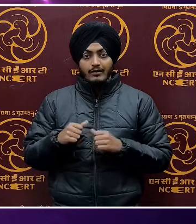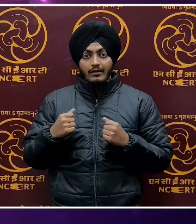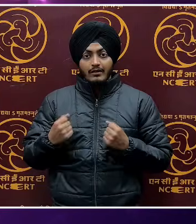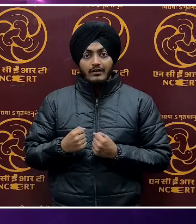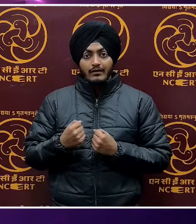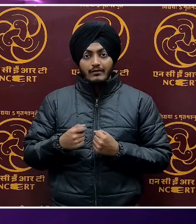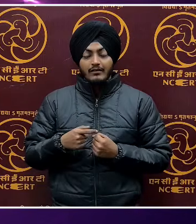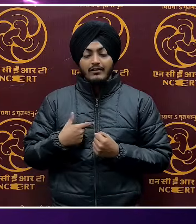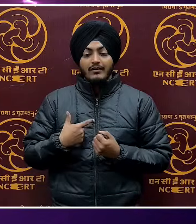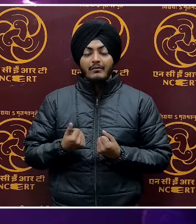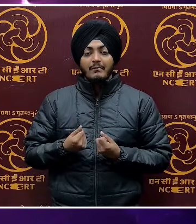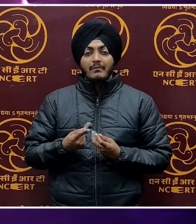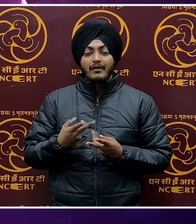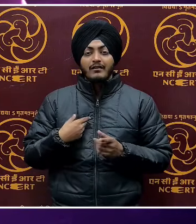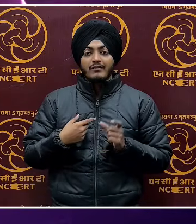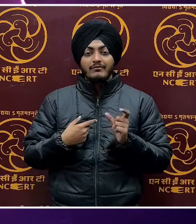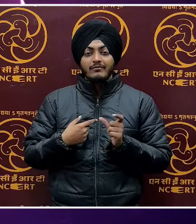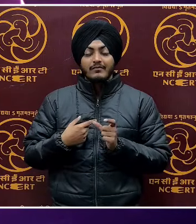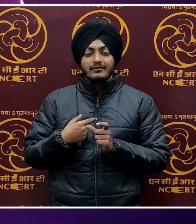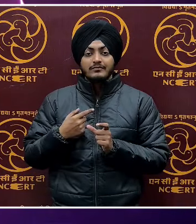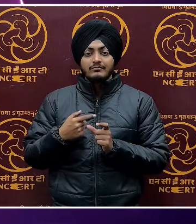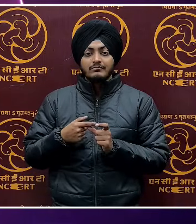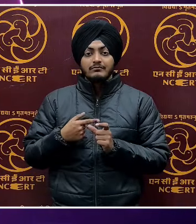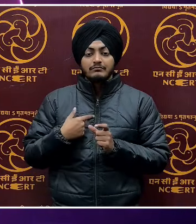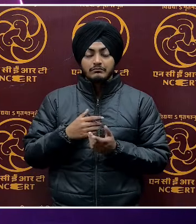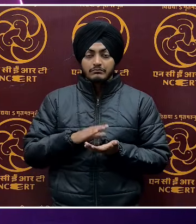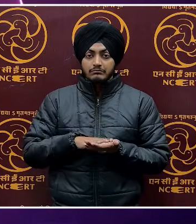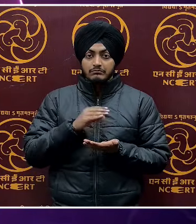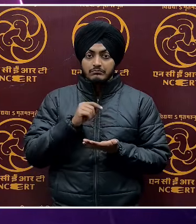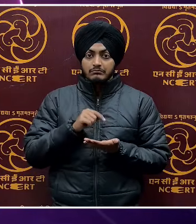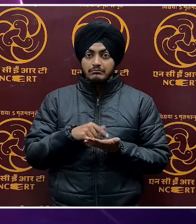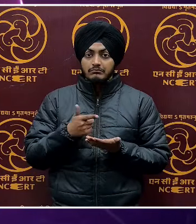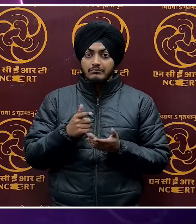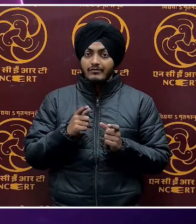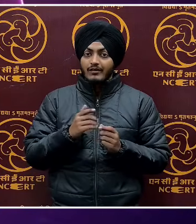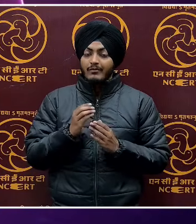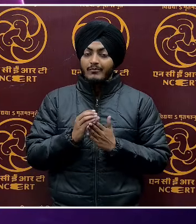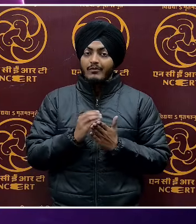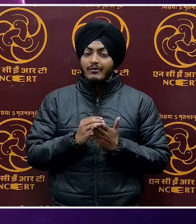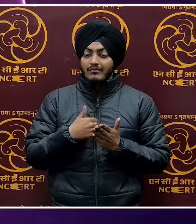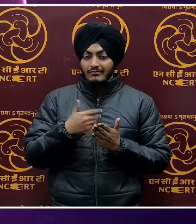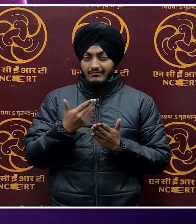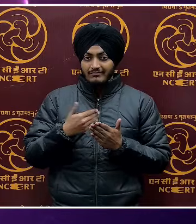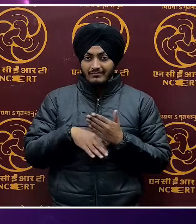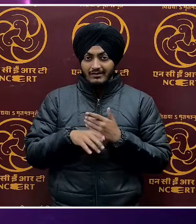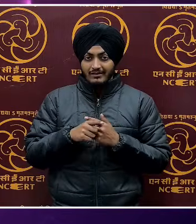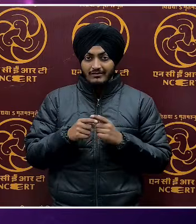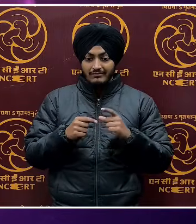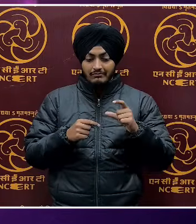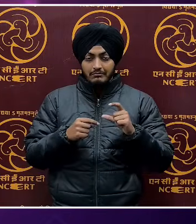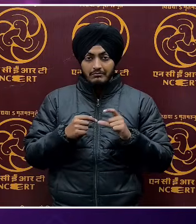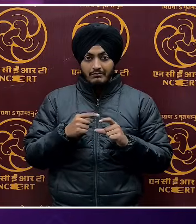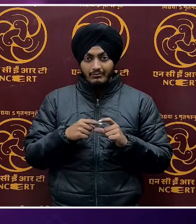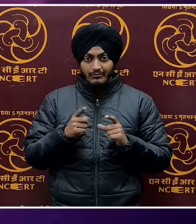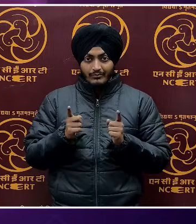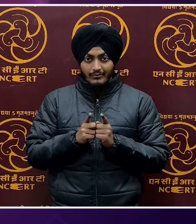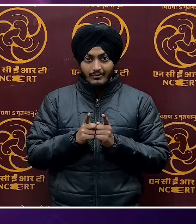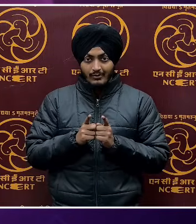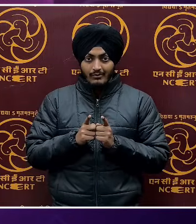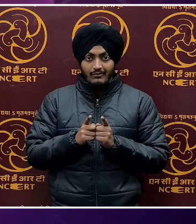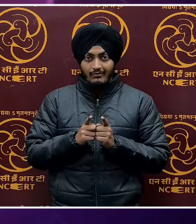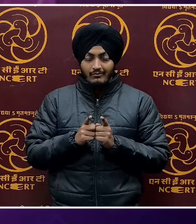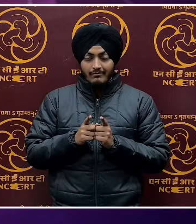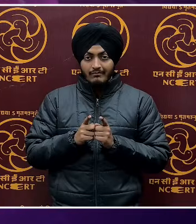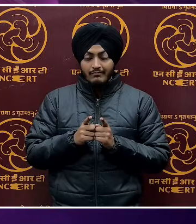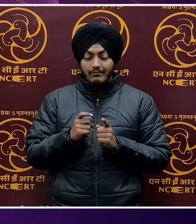talk about what are the messages that we got from our poem. It was indeed a very small poem, but I guess the message is loud and